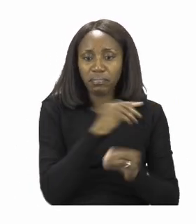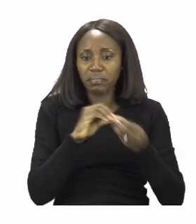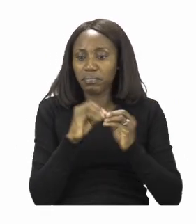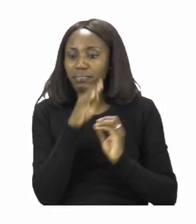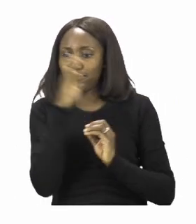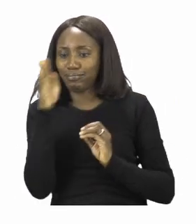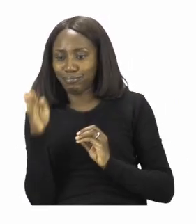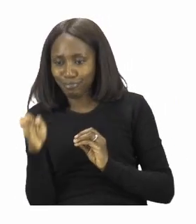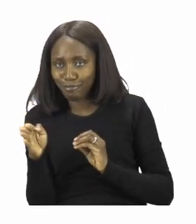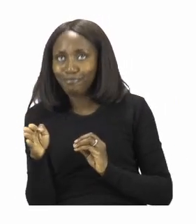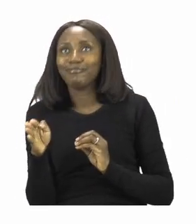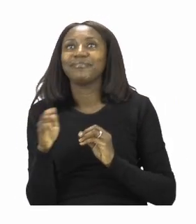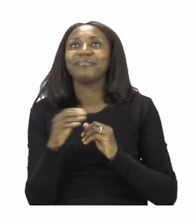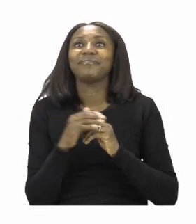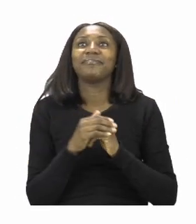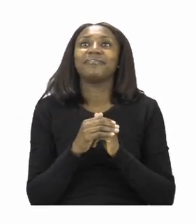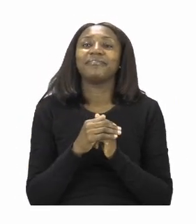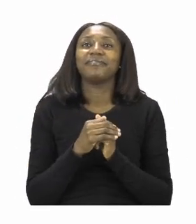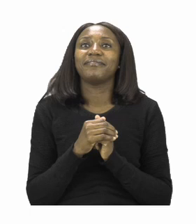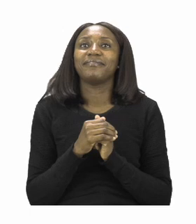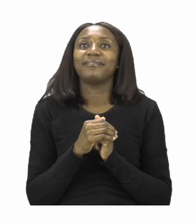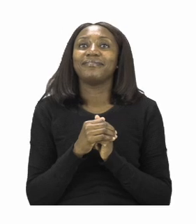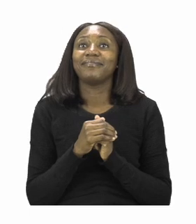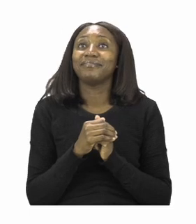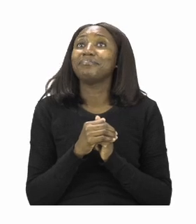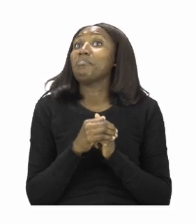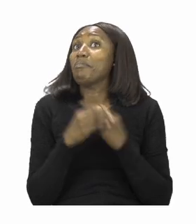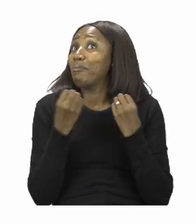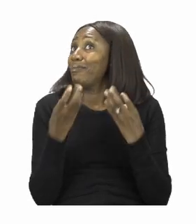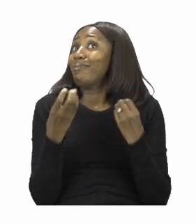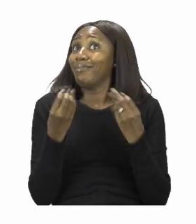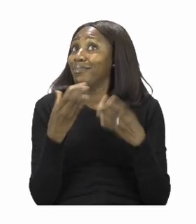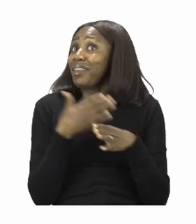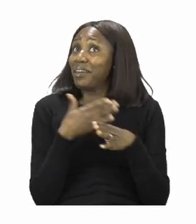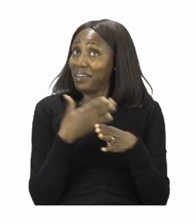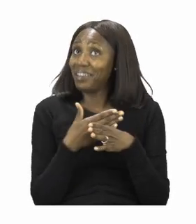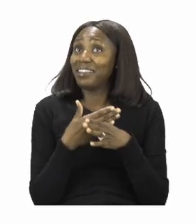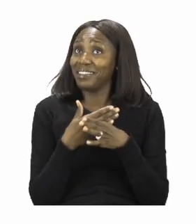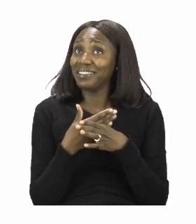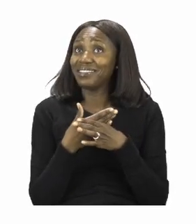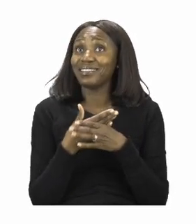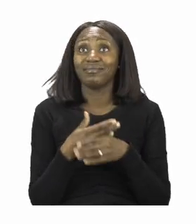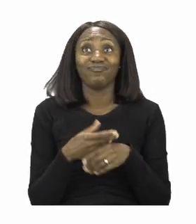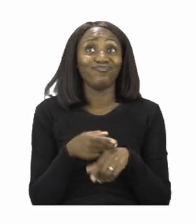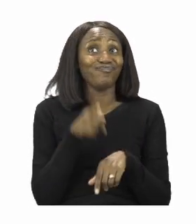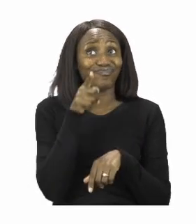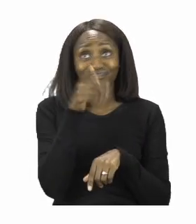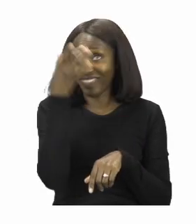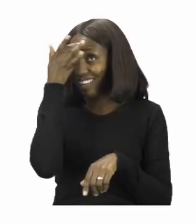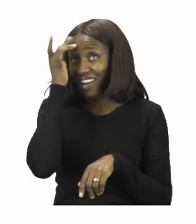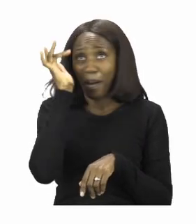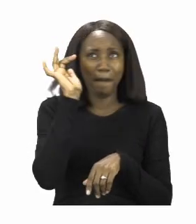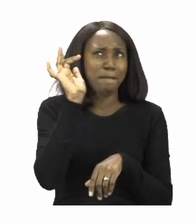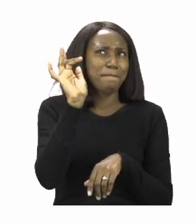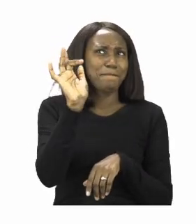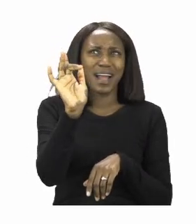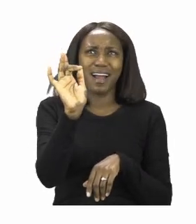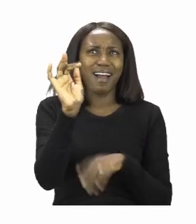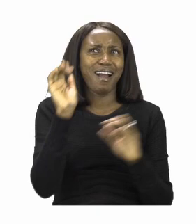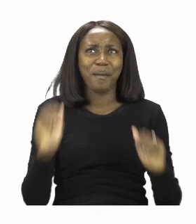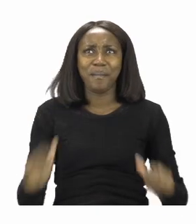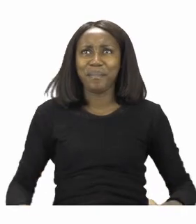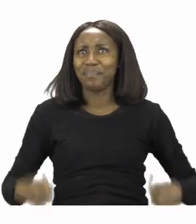number 15. Whew, that seems like a lot of work, but I know you are very clever boys and girls.